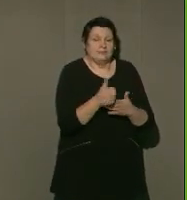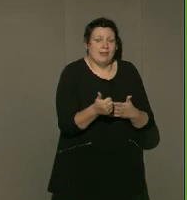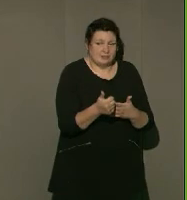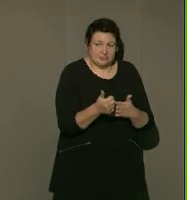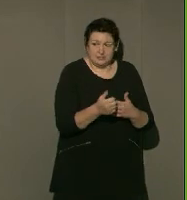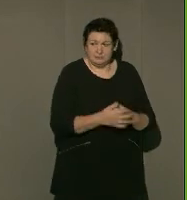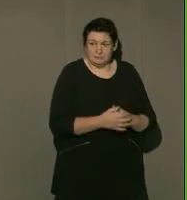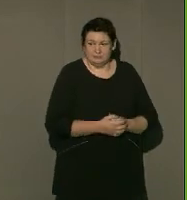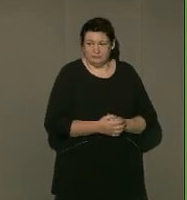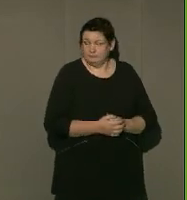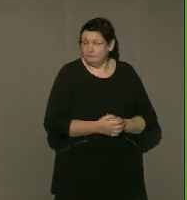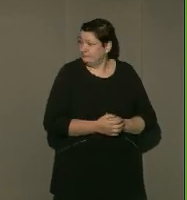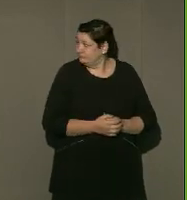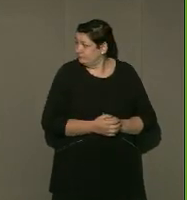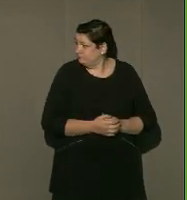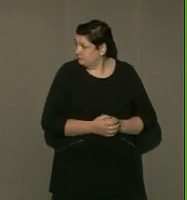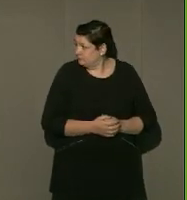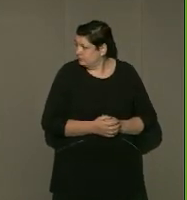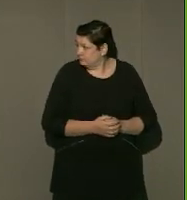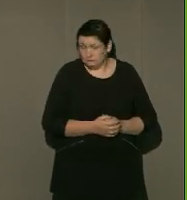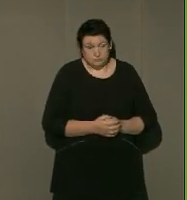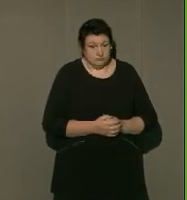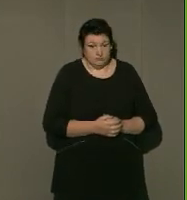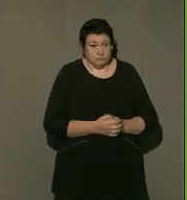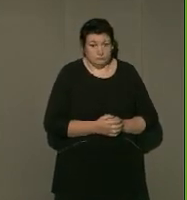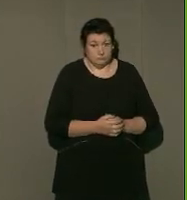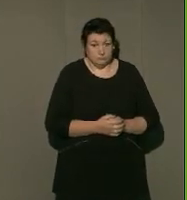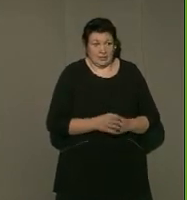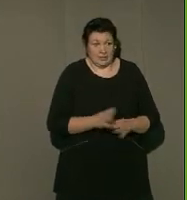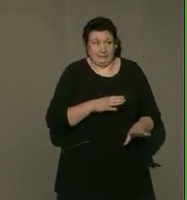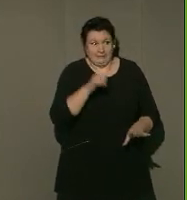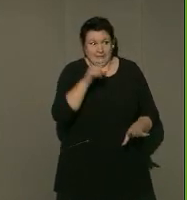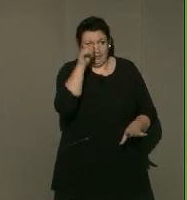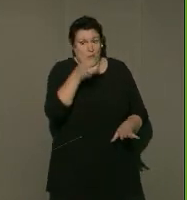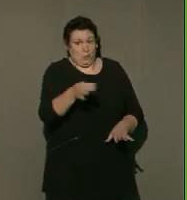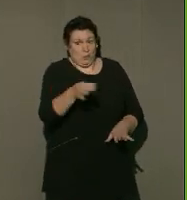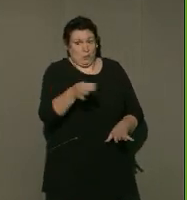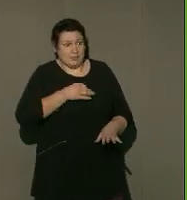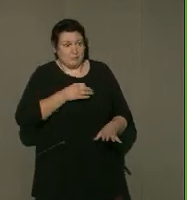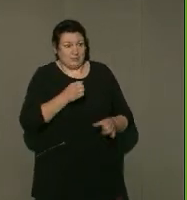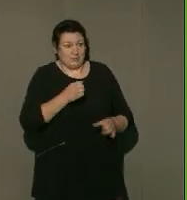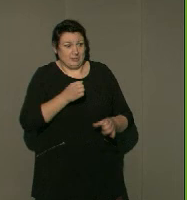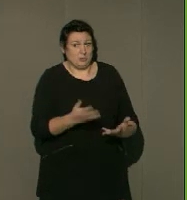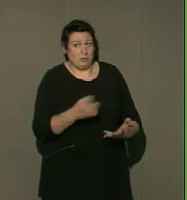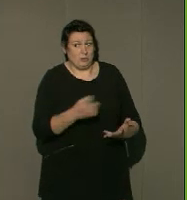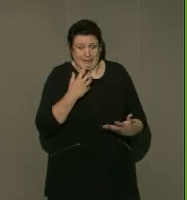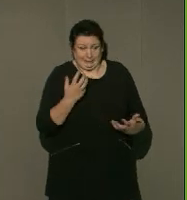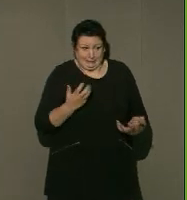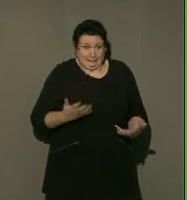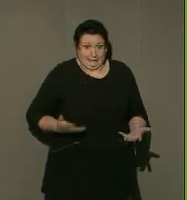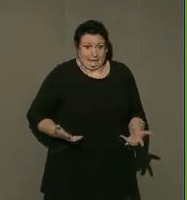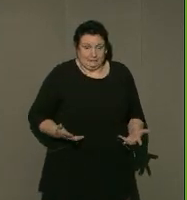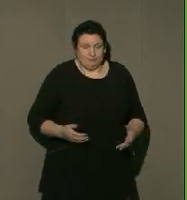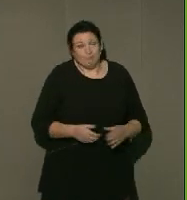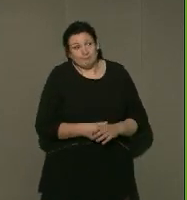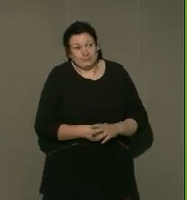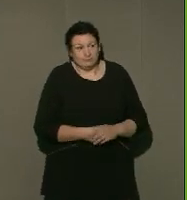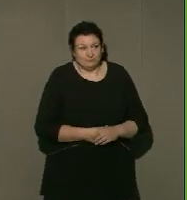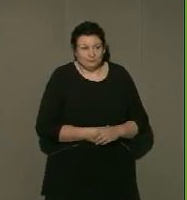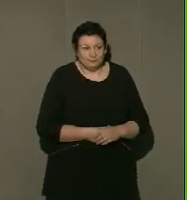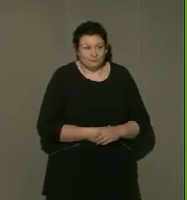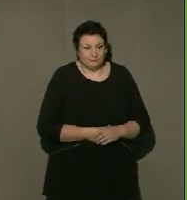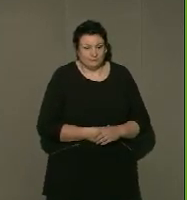speaker. Martin. I hadn't been forewarned I was going to be asked to do this, so I'll make it up as I go along as usual.